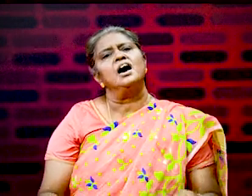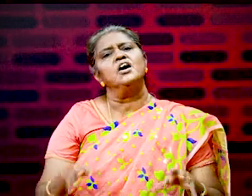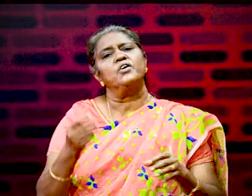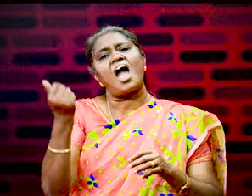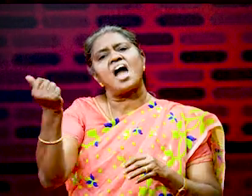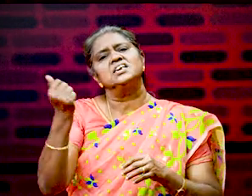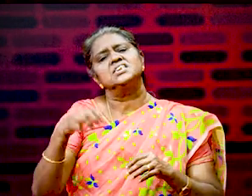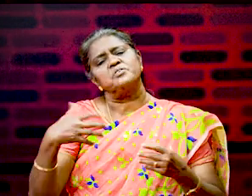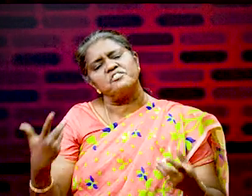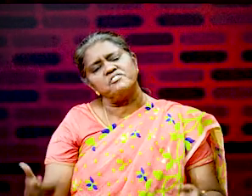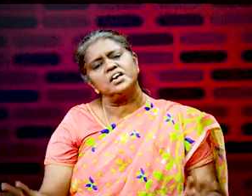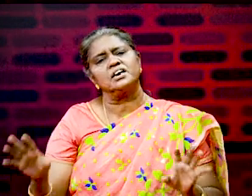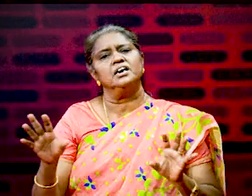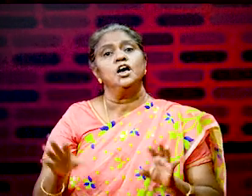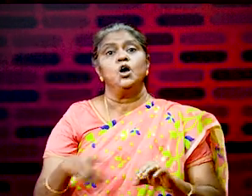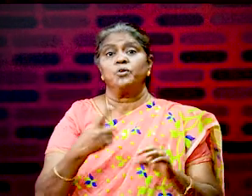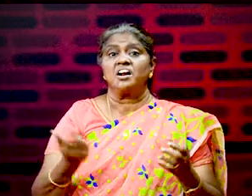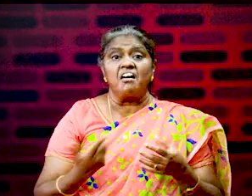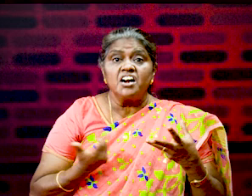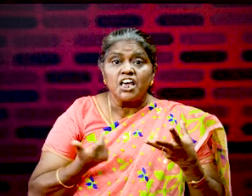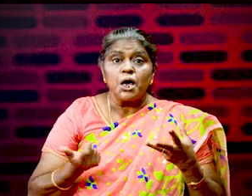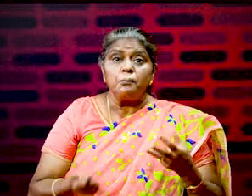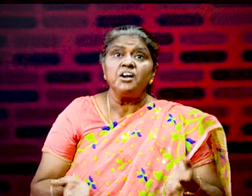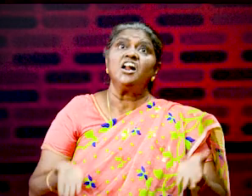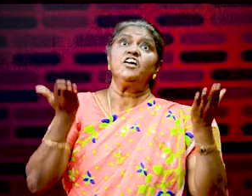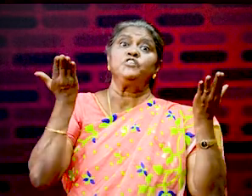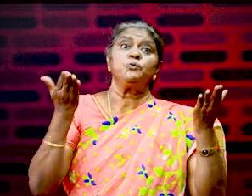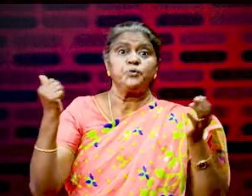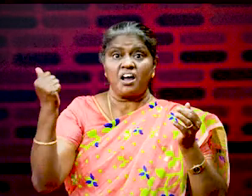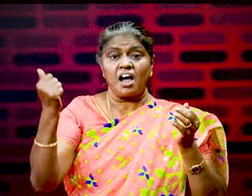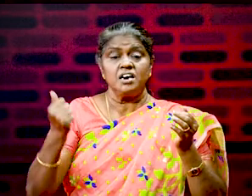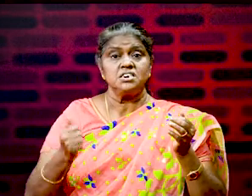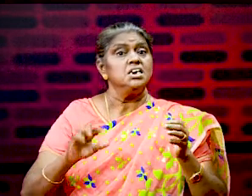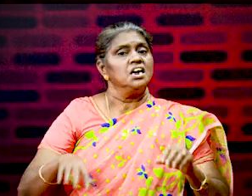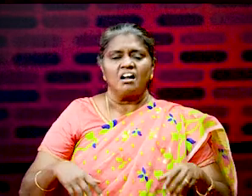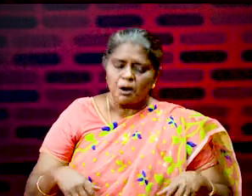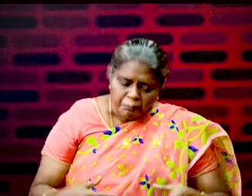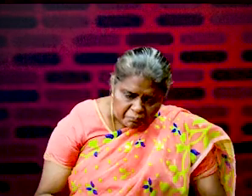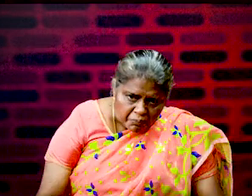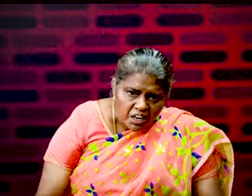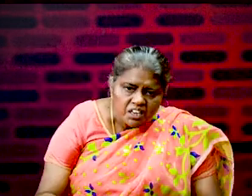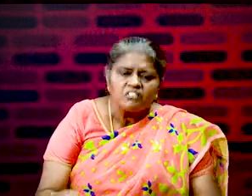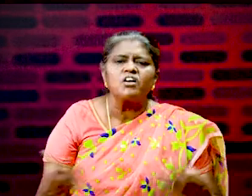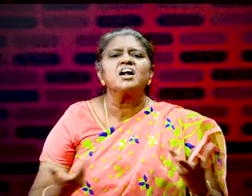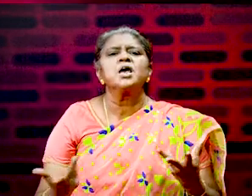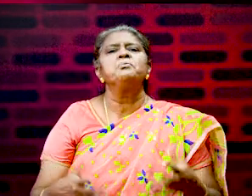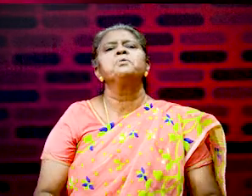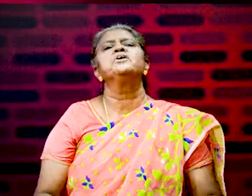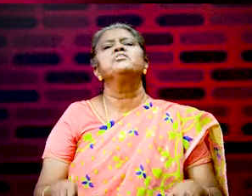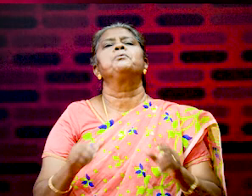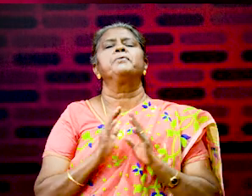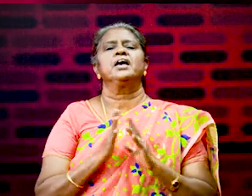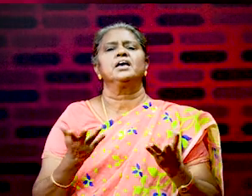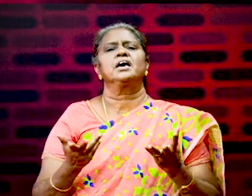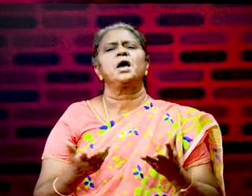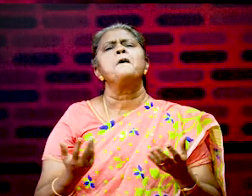not able to lift up your hands, you are not able to bend your knees for prayer, because your heart is so weak. You